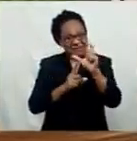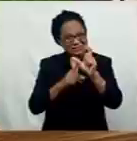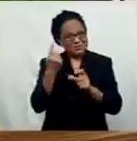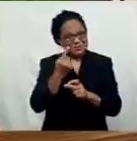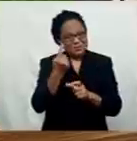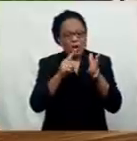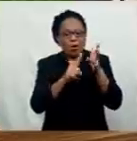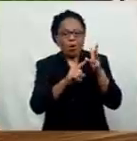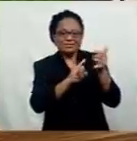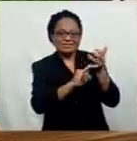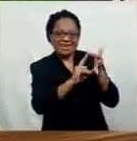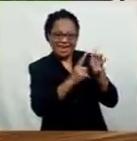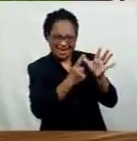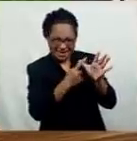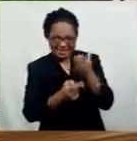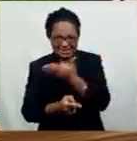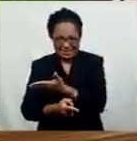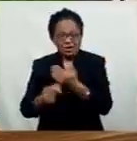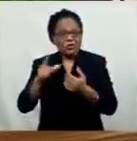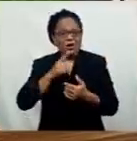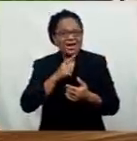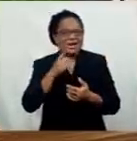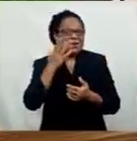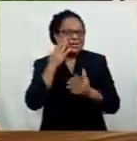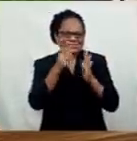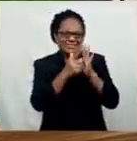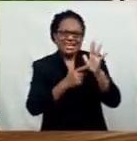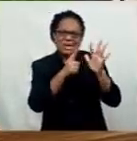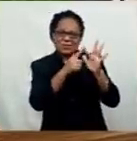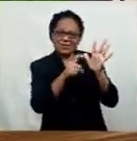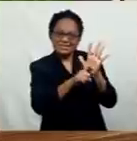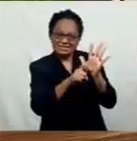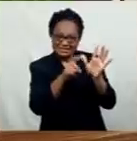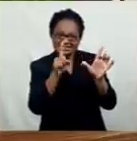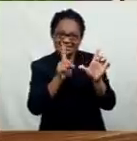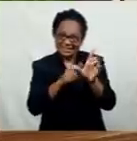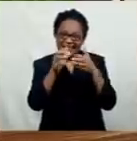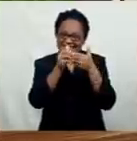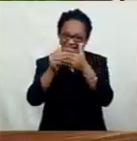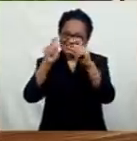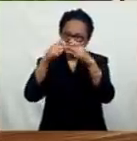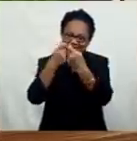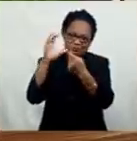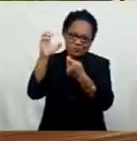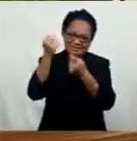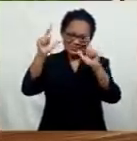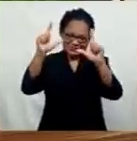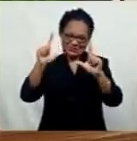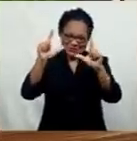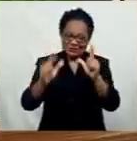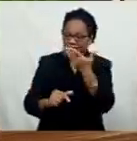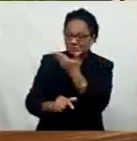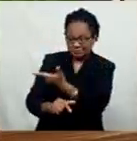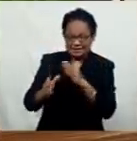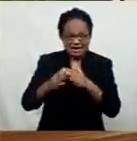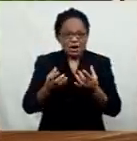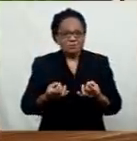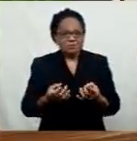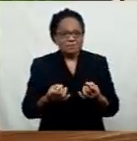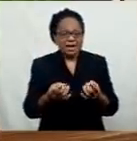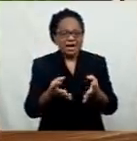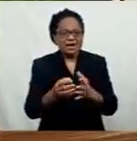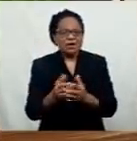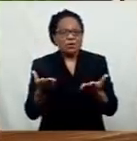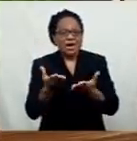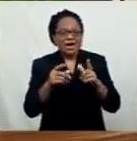Hosea Kolinisau, when Jerry Tuwai led the national side to glory in Tokyo. Kolinisau, who is preparing for the Rugby Town Sevens in